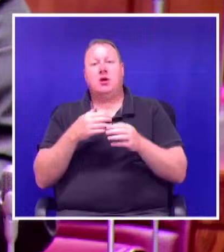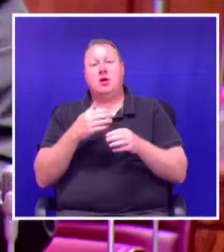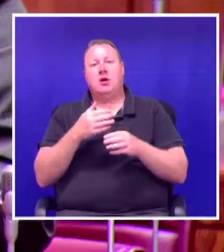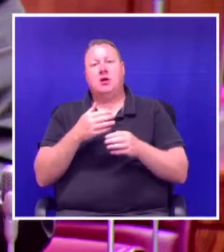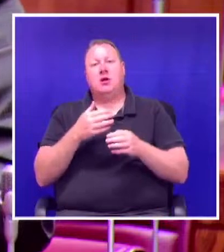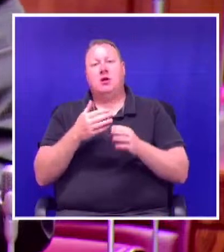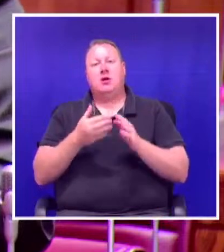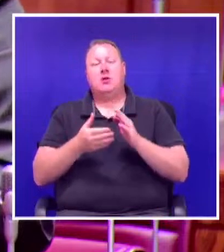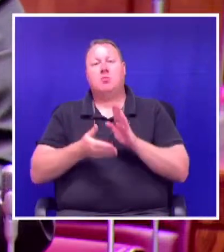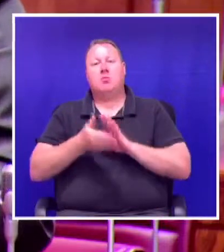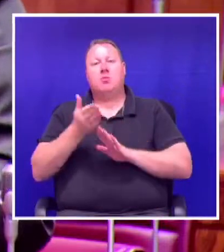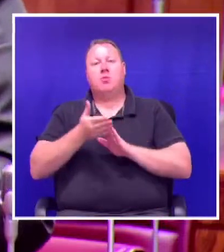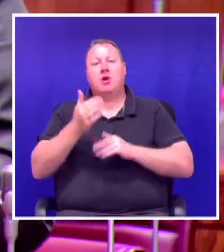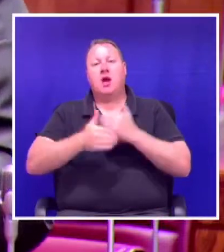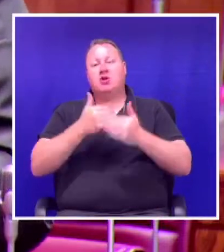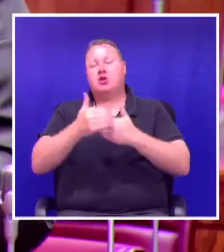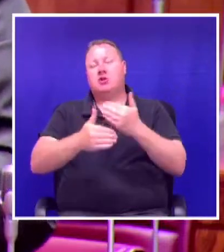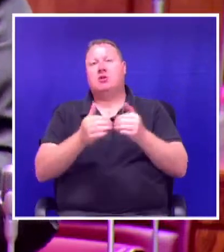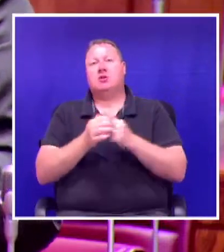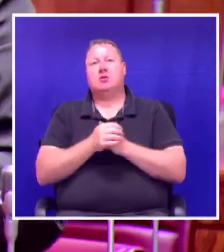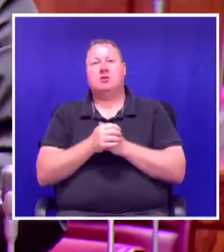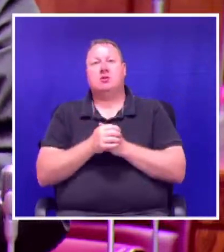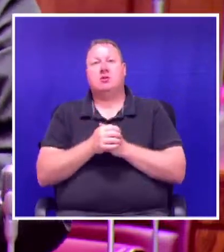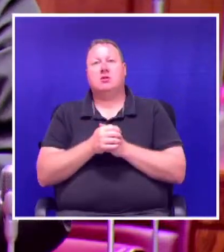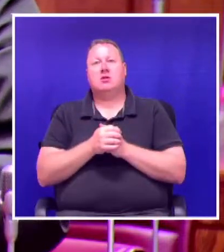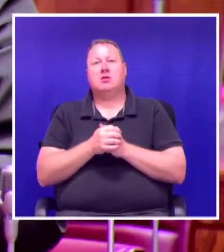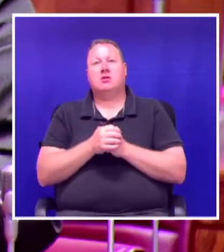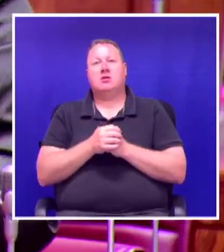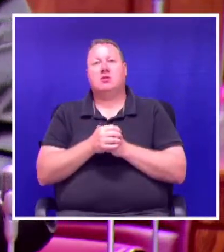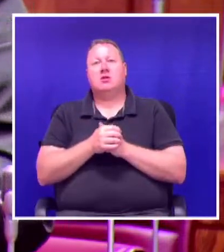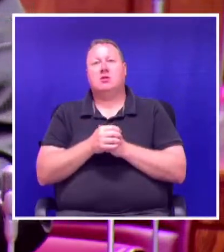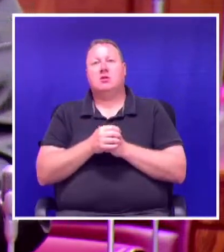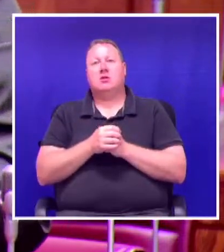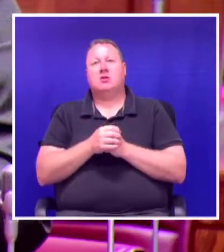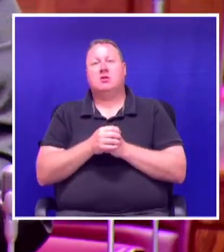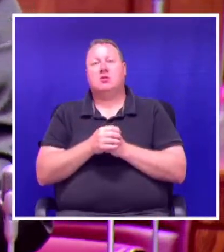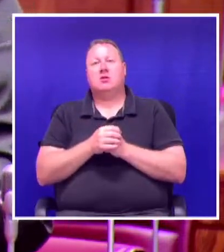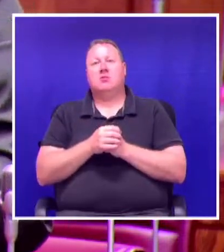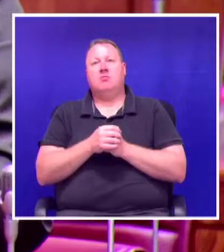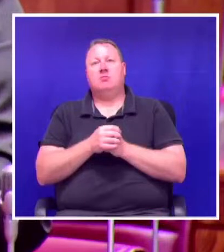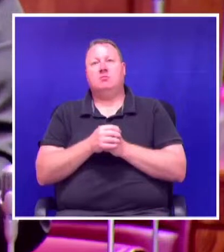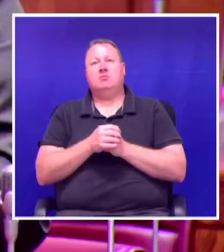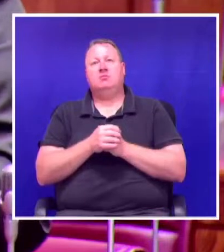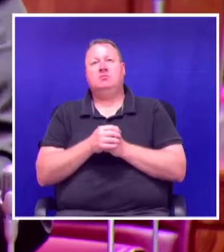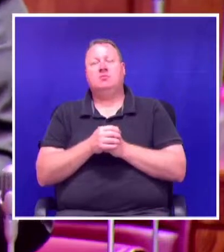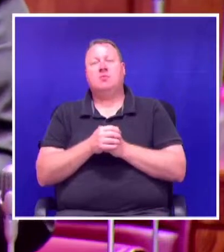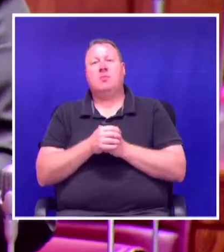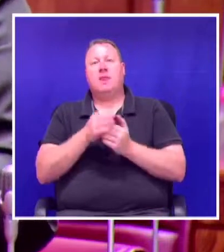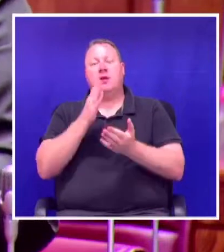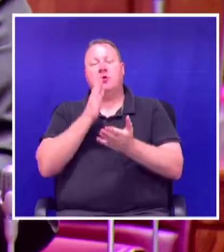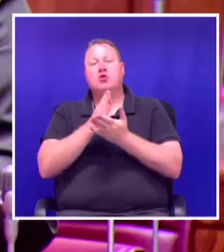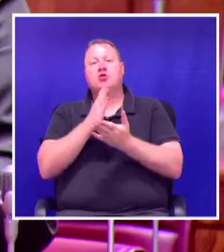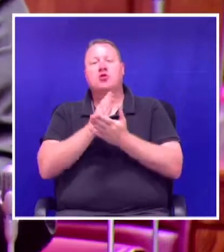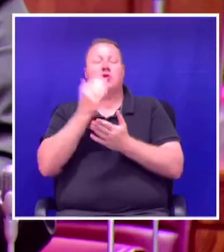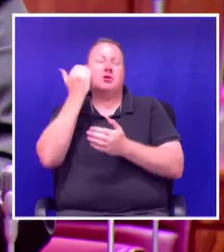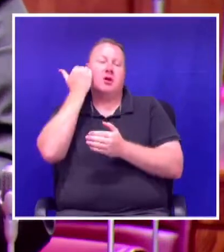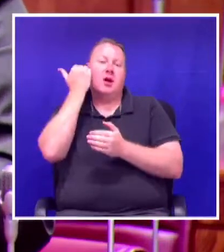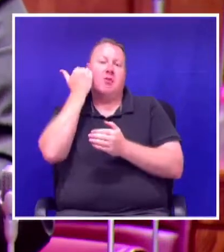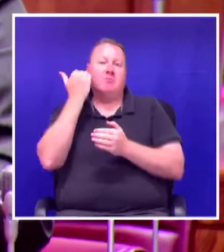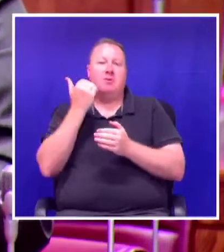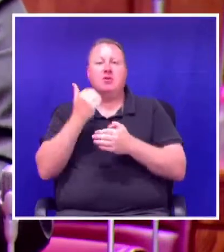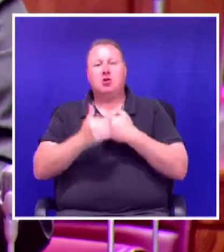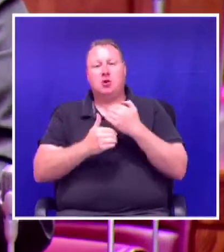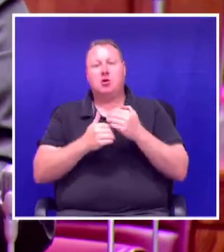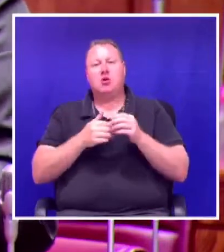Kazi economy? Rather than putting the cart before the horse, Should government continue with a frenzy